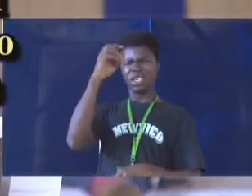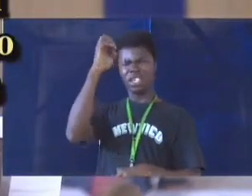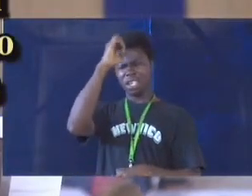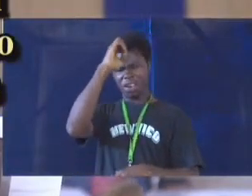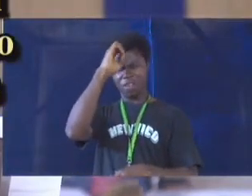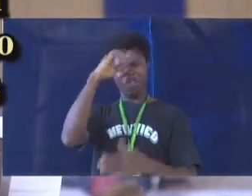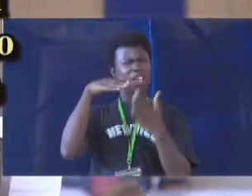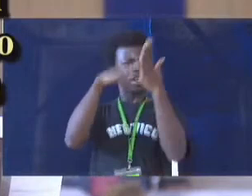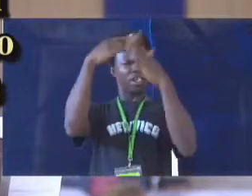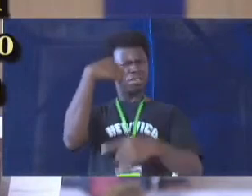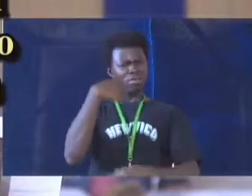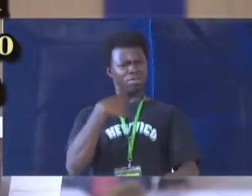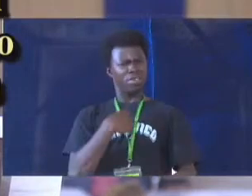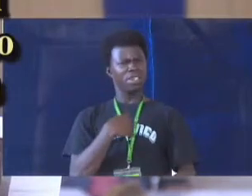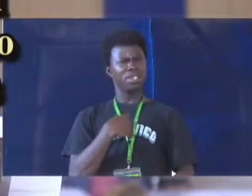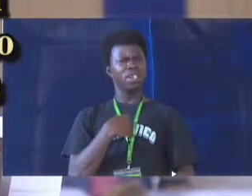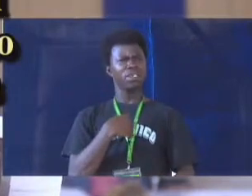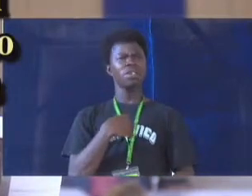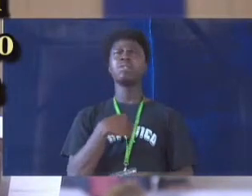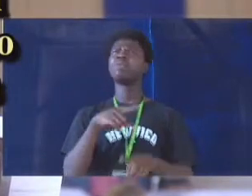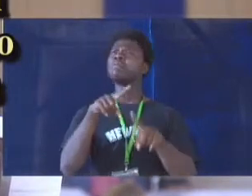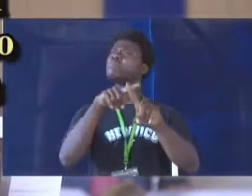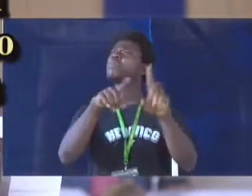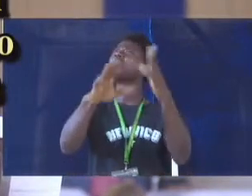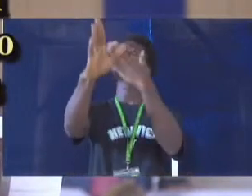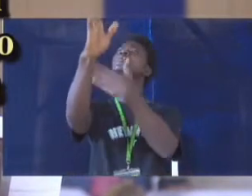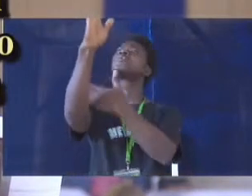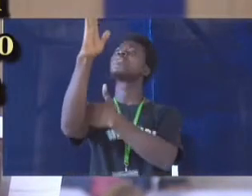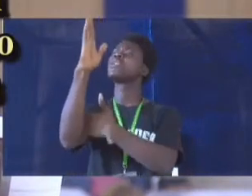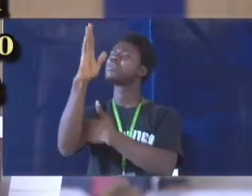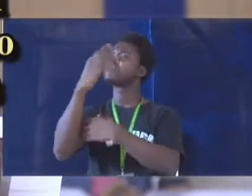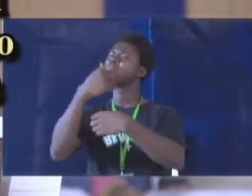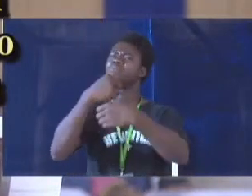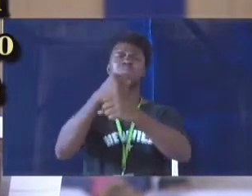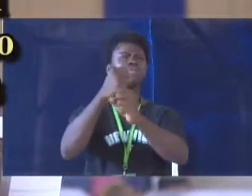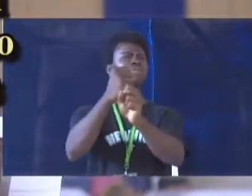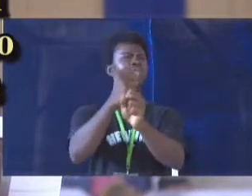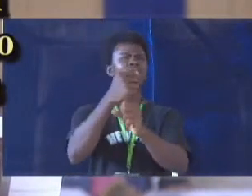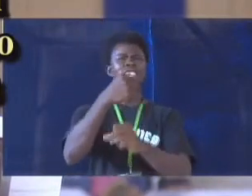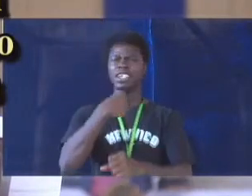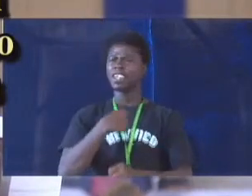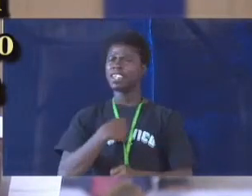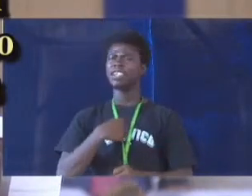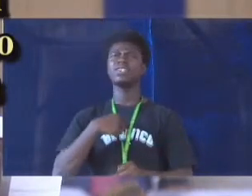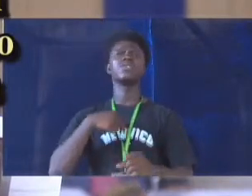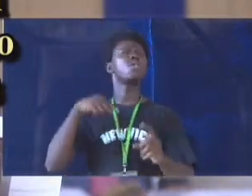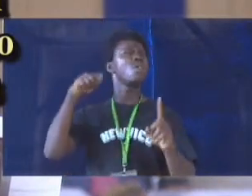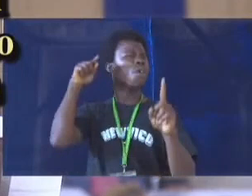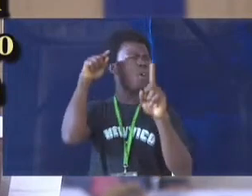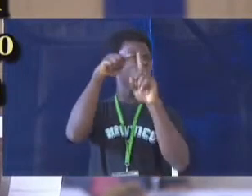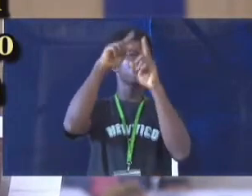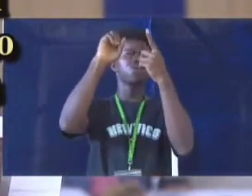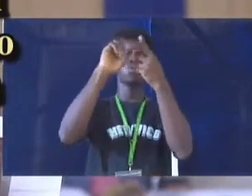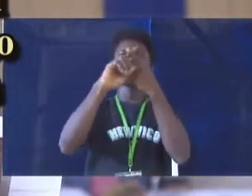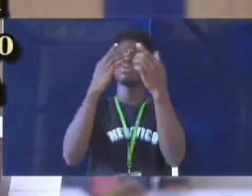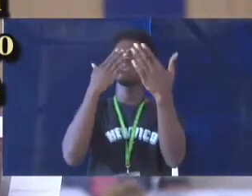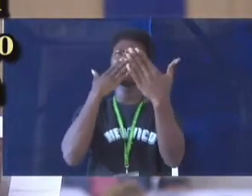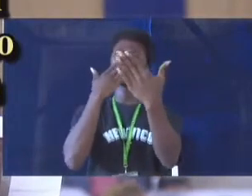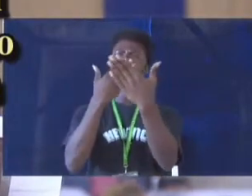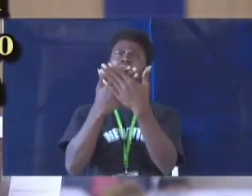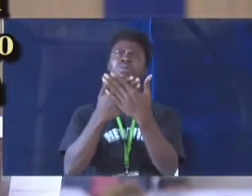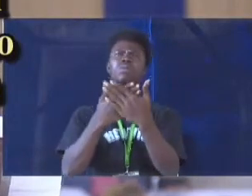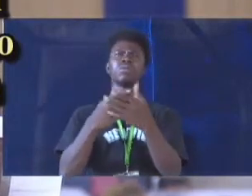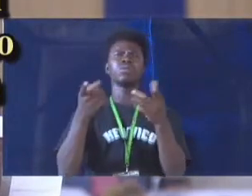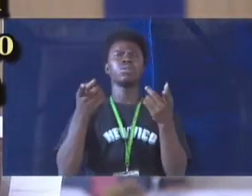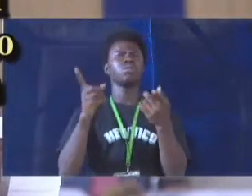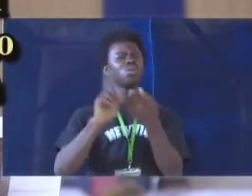me, but God meant it unto good, to bring to pass,